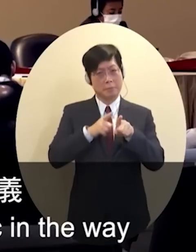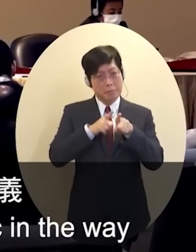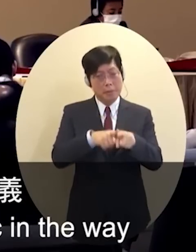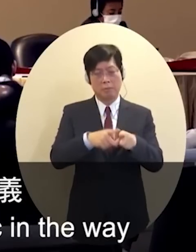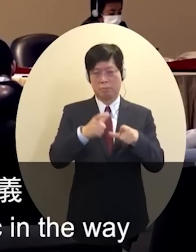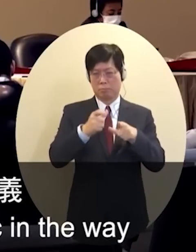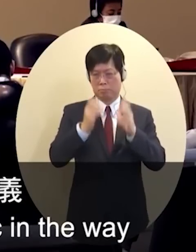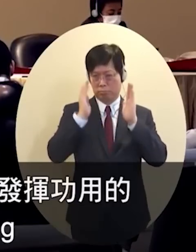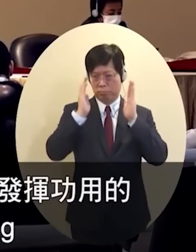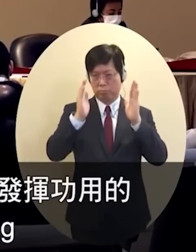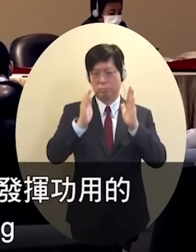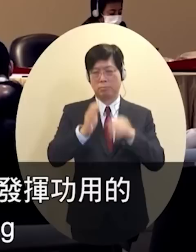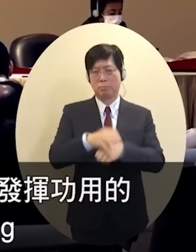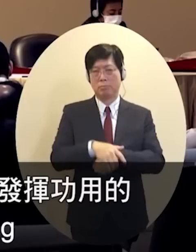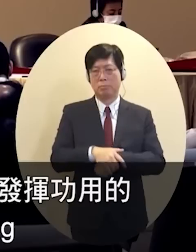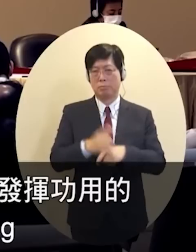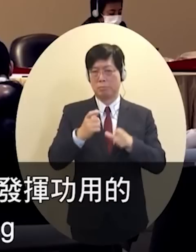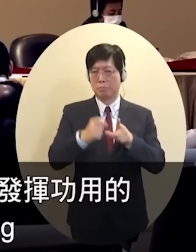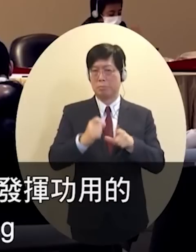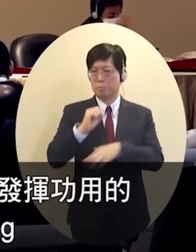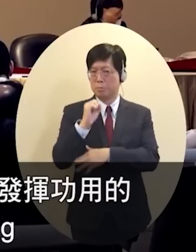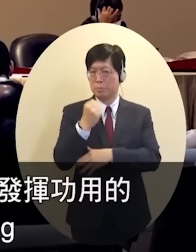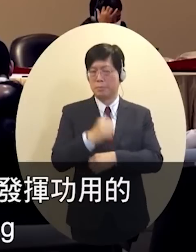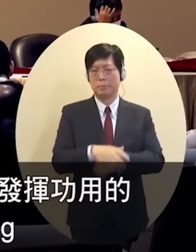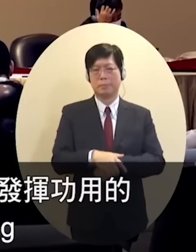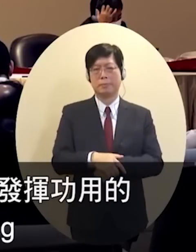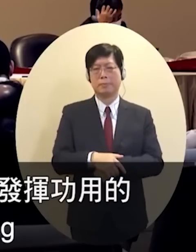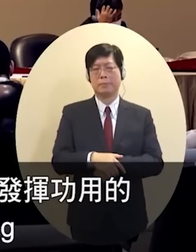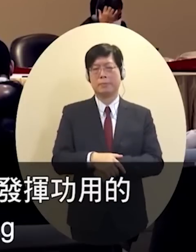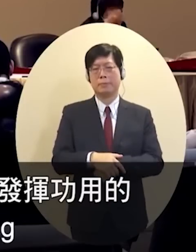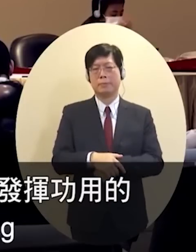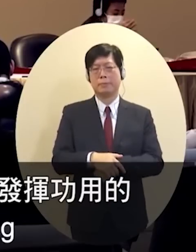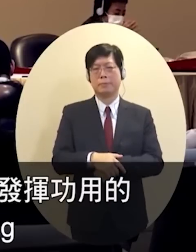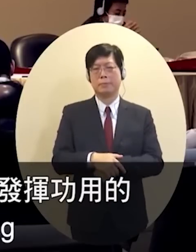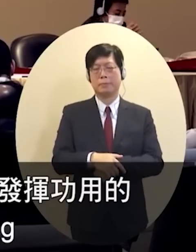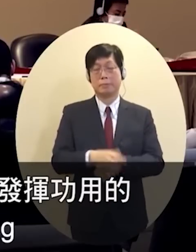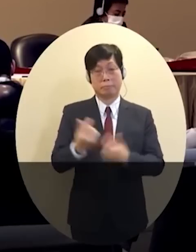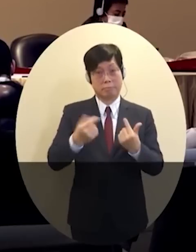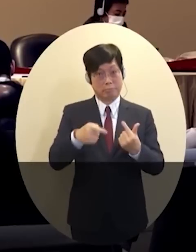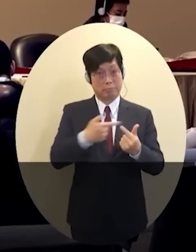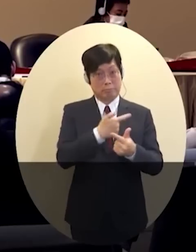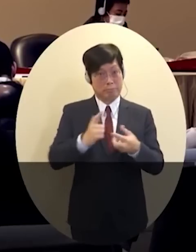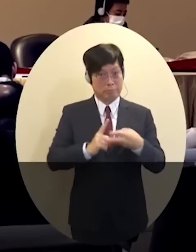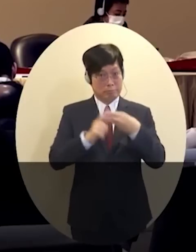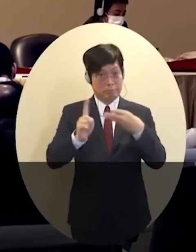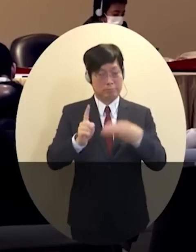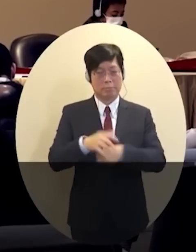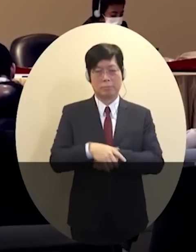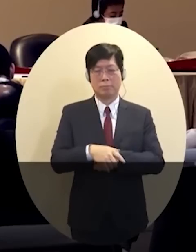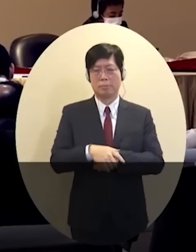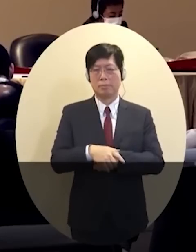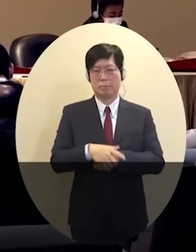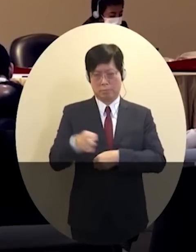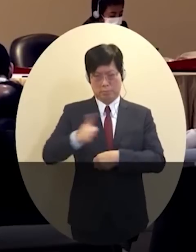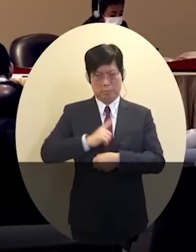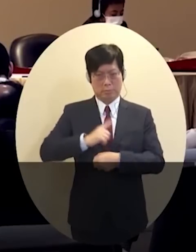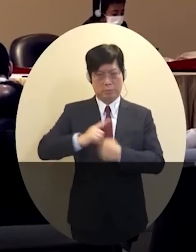public in the way the legal system is functioning. So my